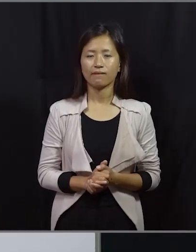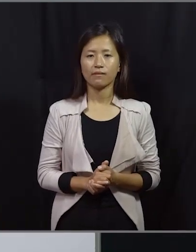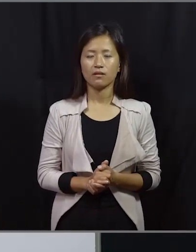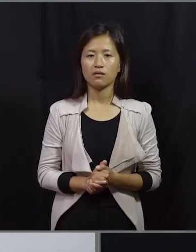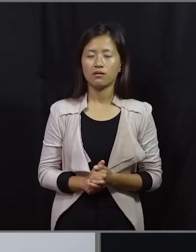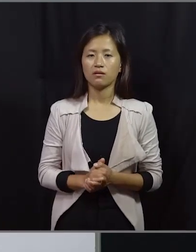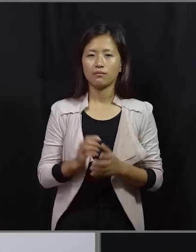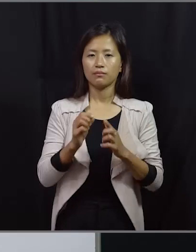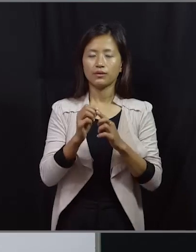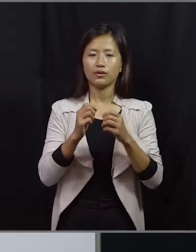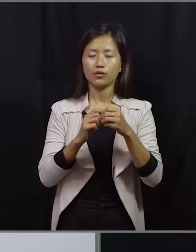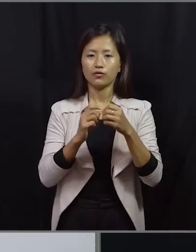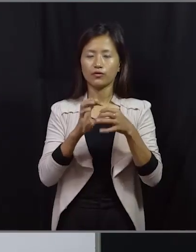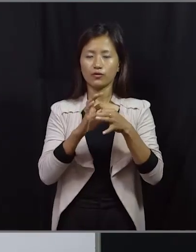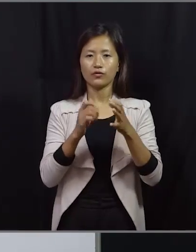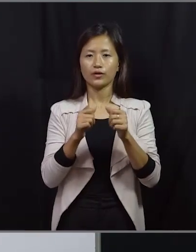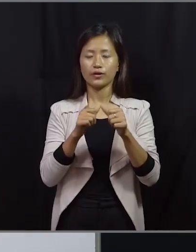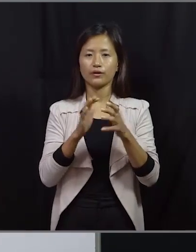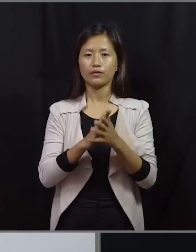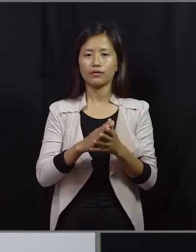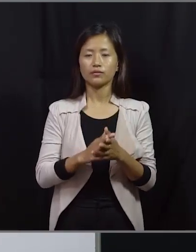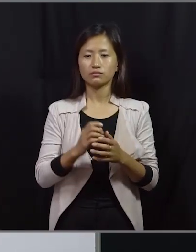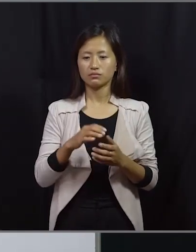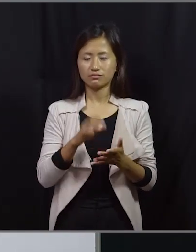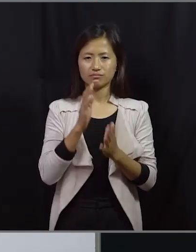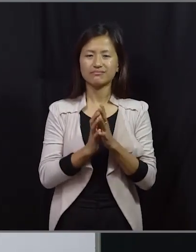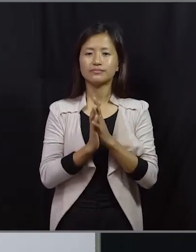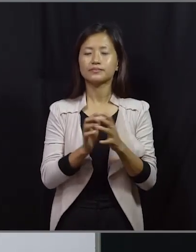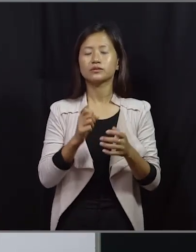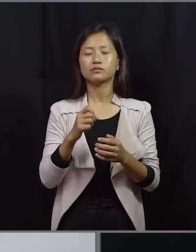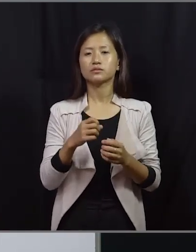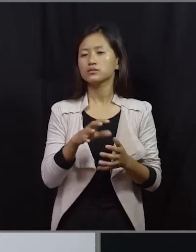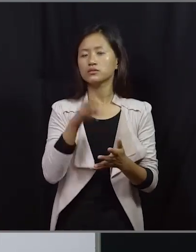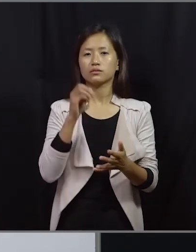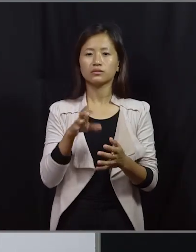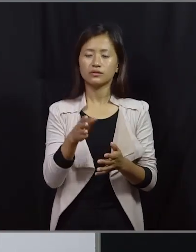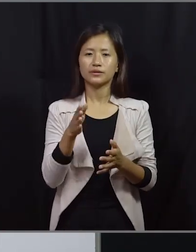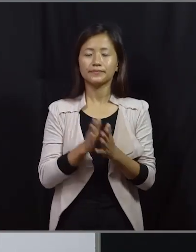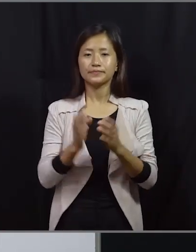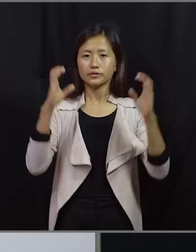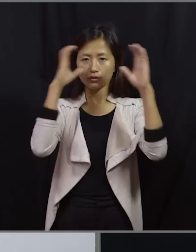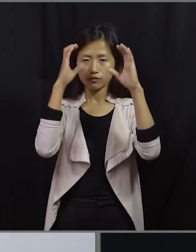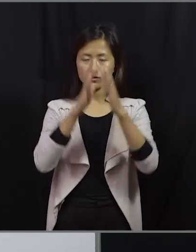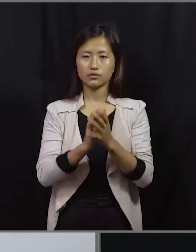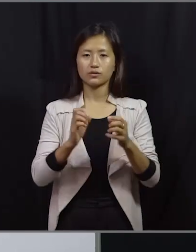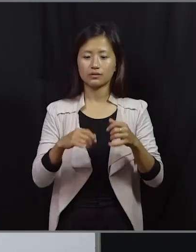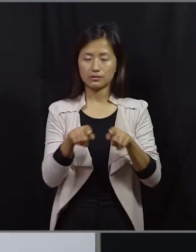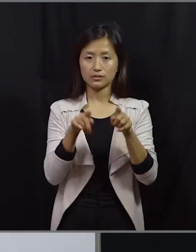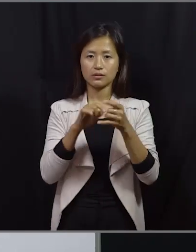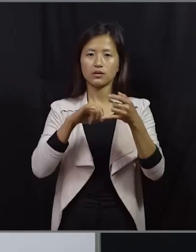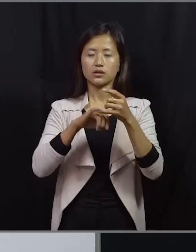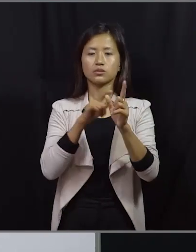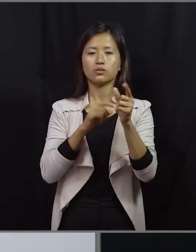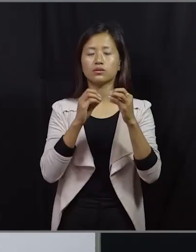P of A. Please don't get confused with this symbol and this symbol. All right, this